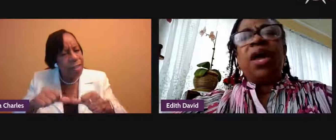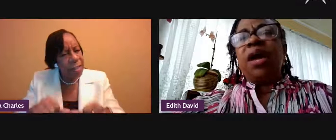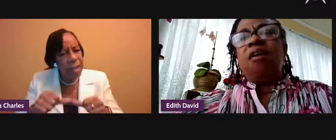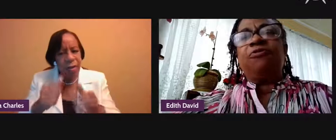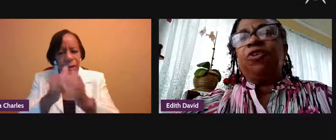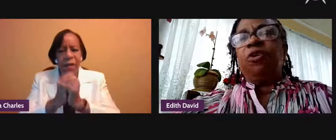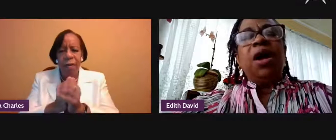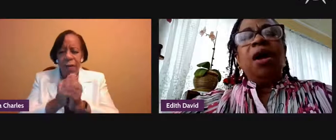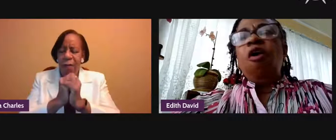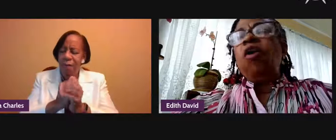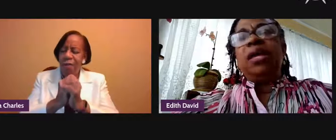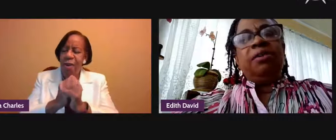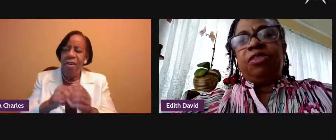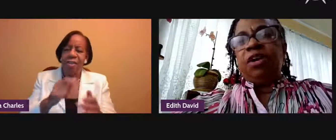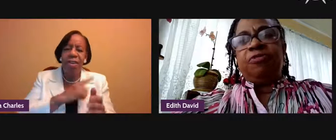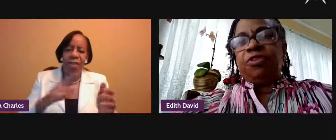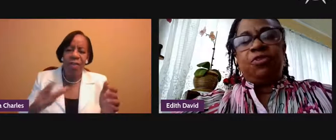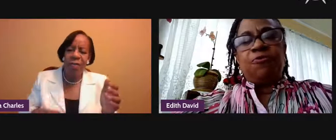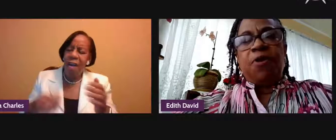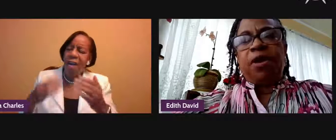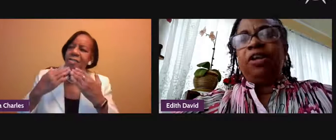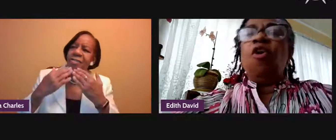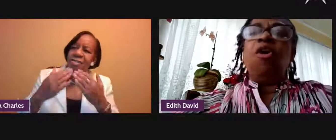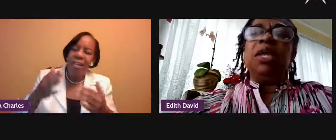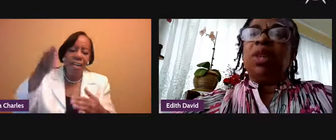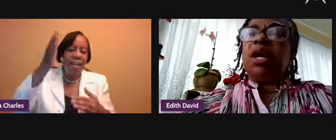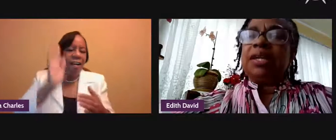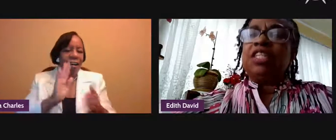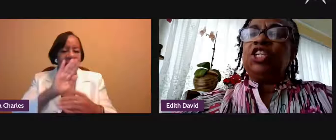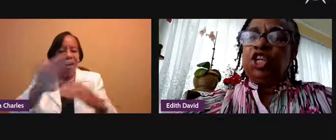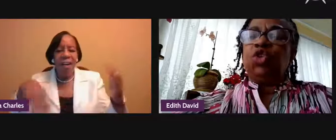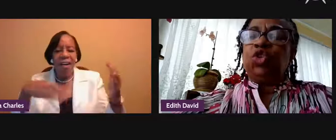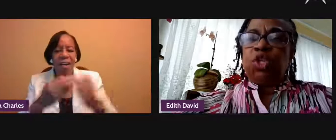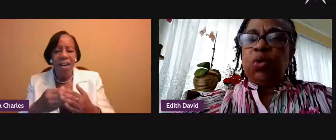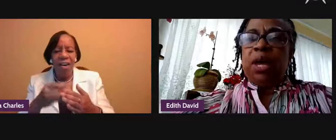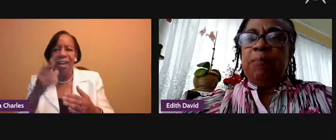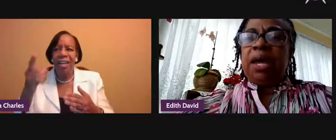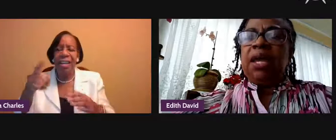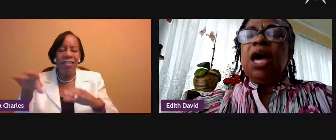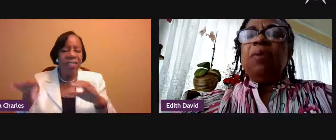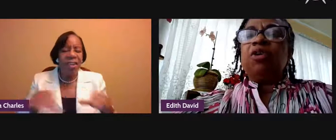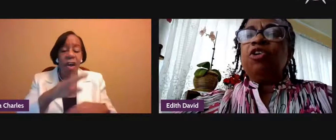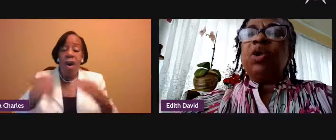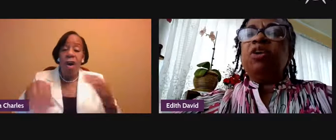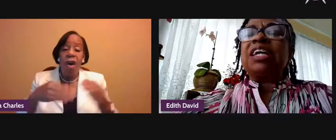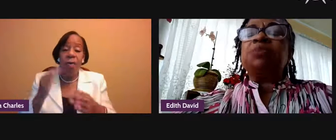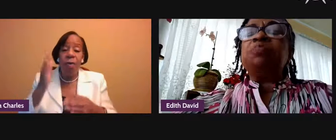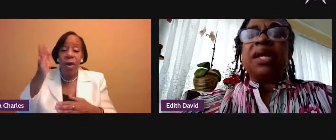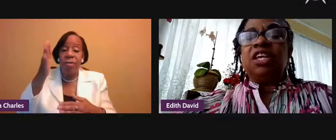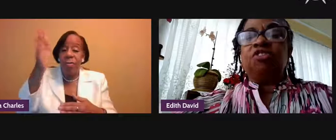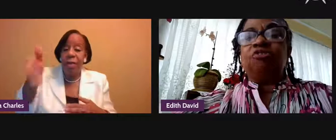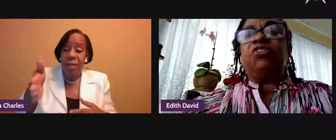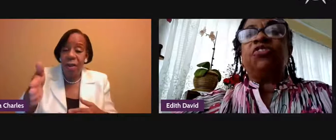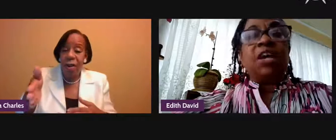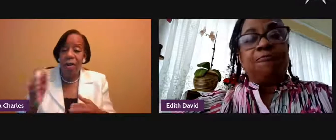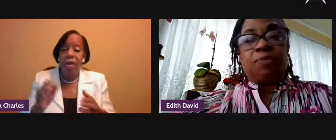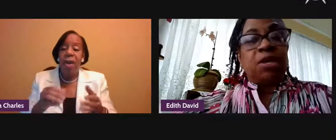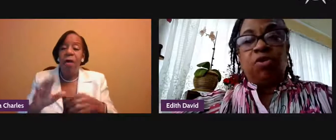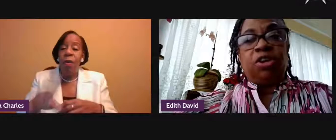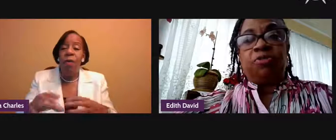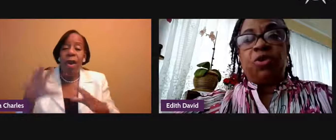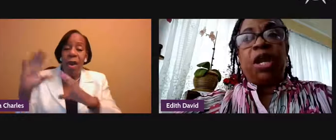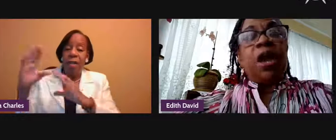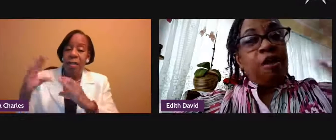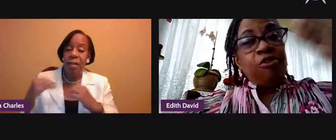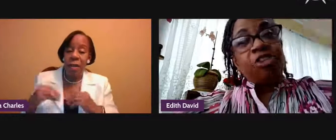I want to thank God for all he has done for us so far and all he will continue to do. Amen. Because we're expecting to receive